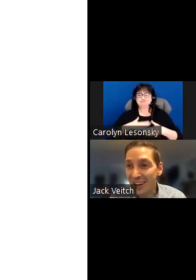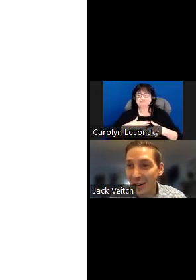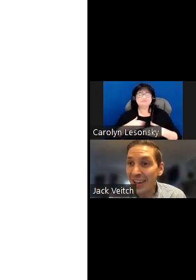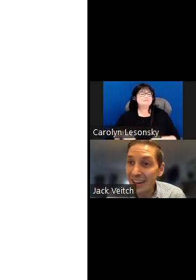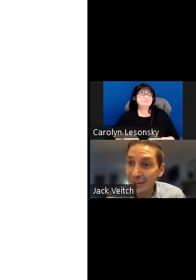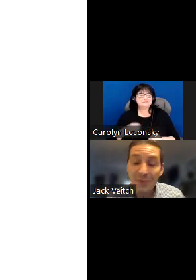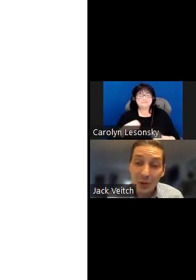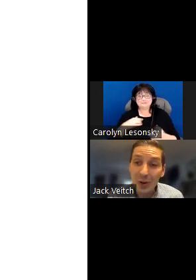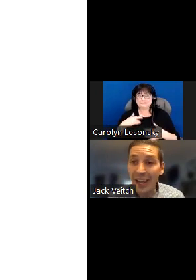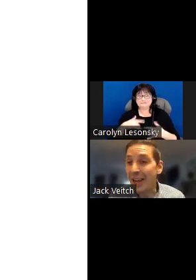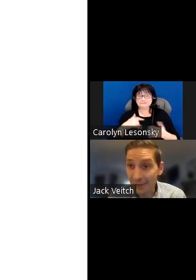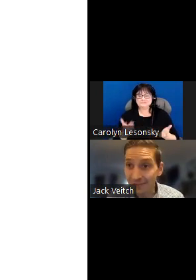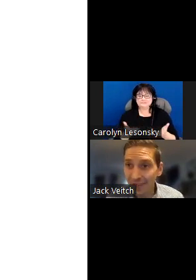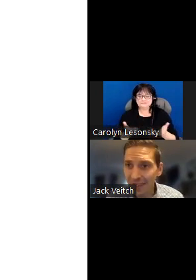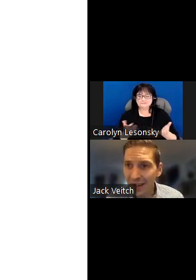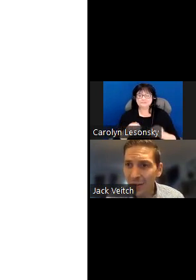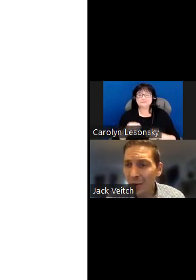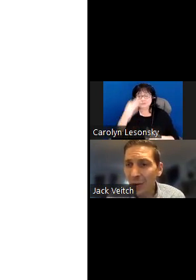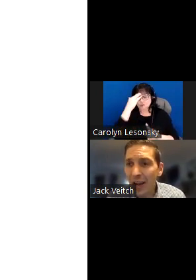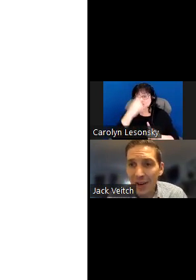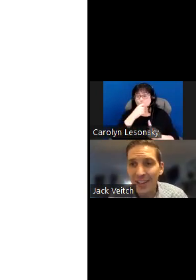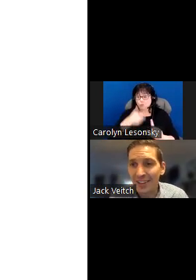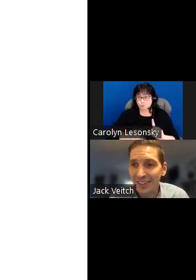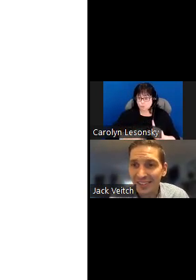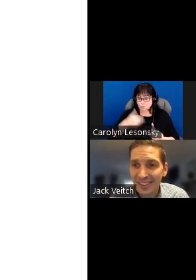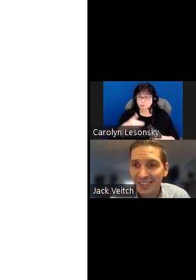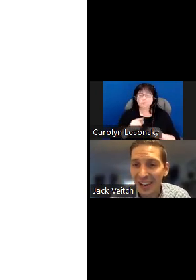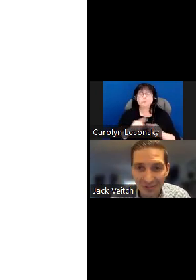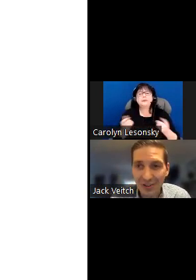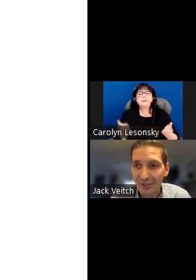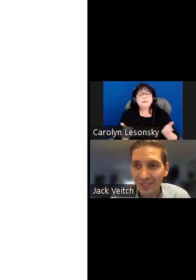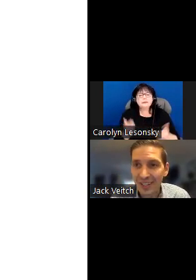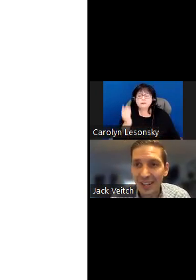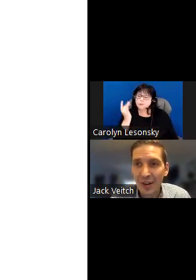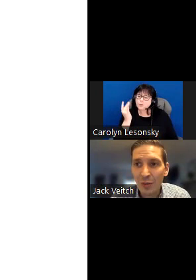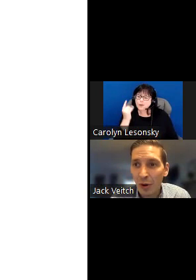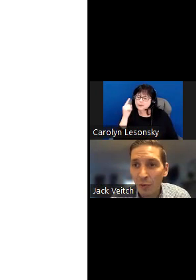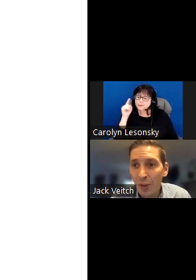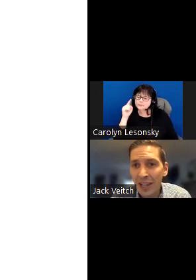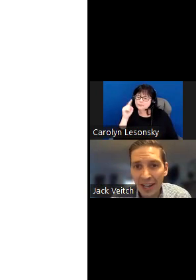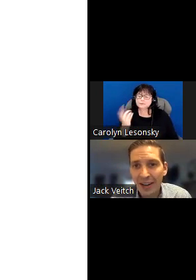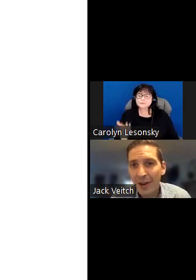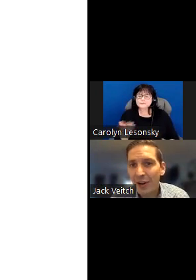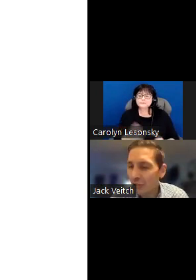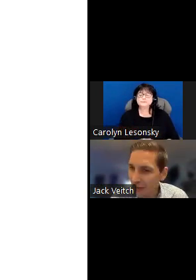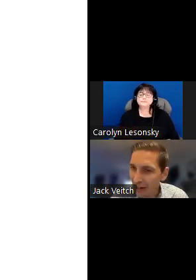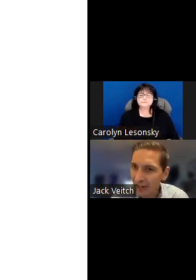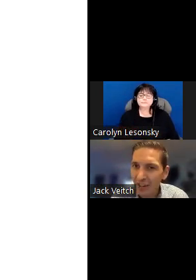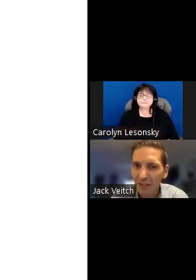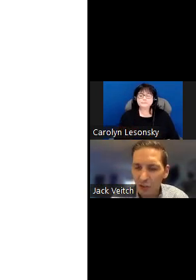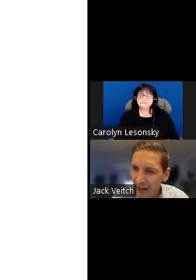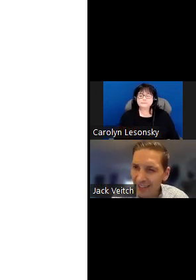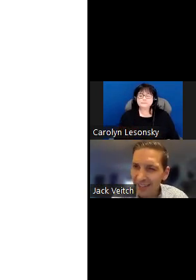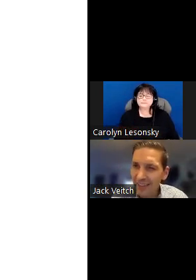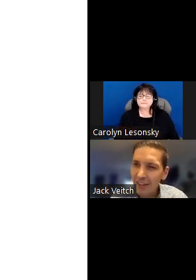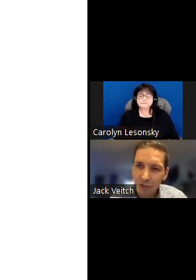jump in. So you know, again, who I am. Well, why am I here this afternoon? Well, I'm hopeful we can gain a better